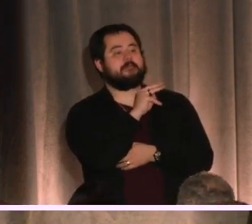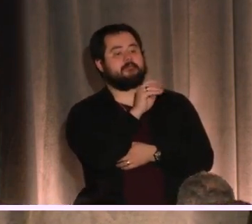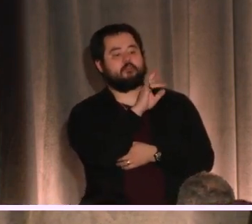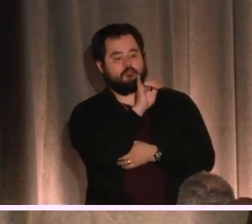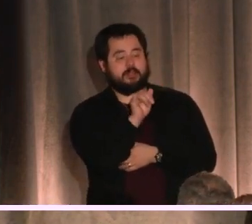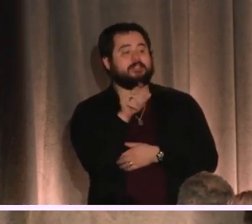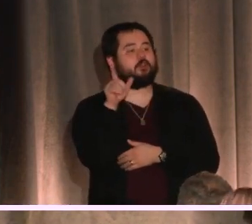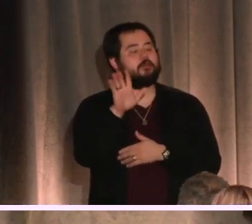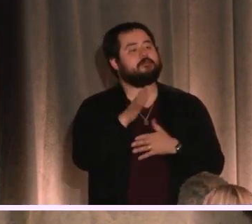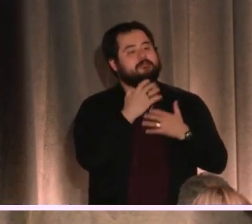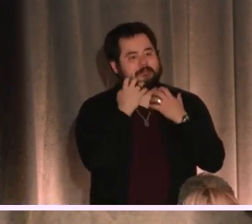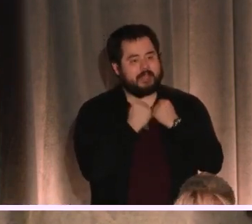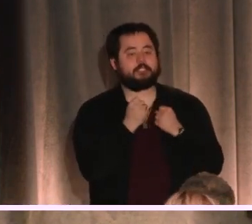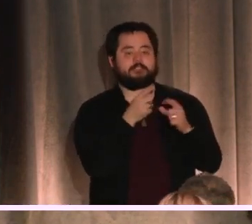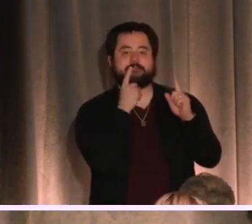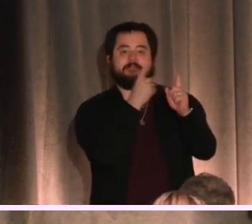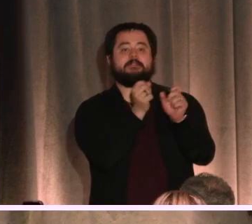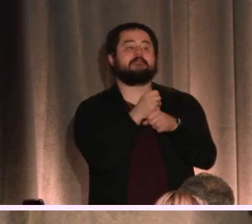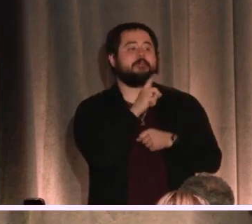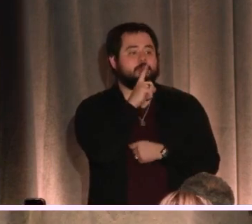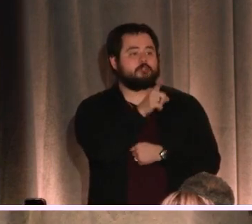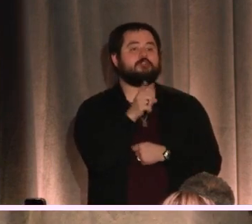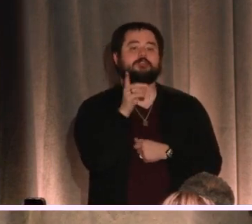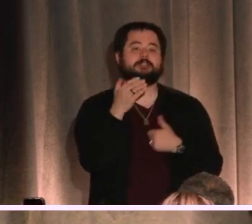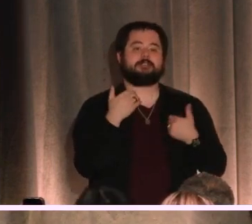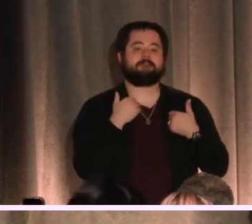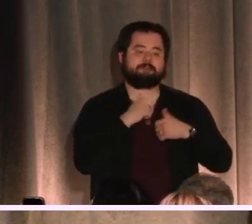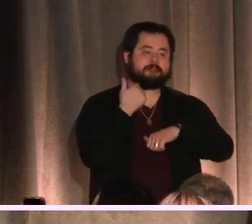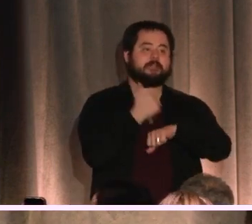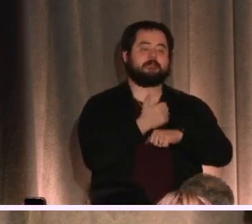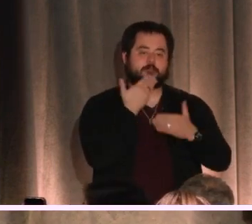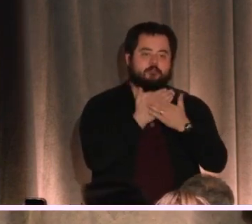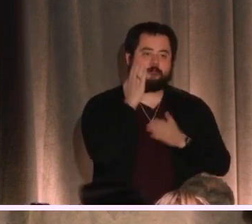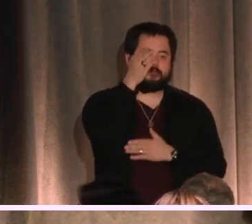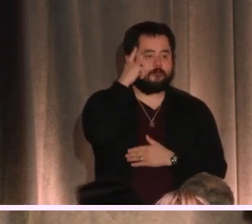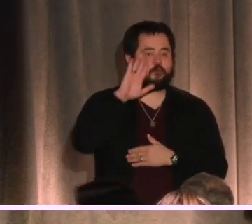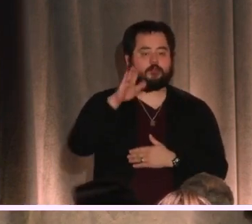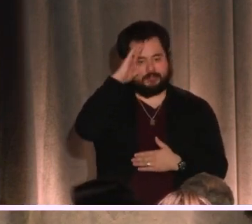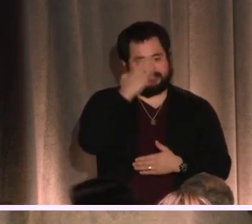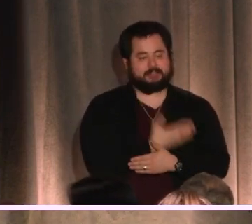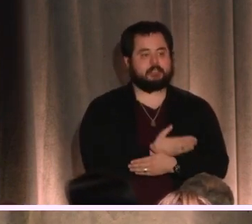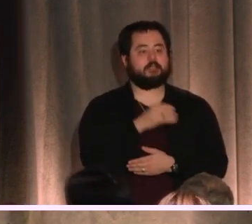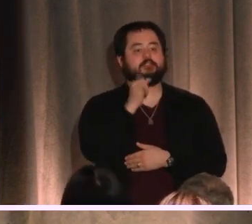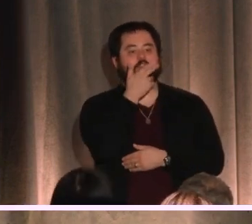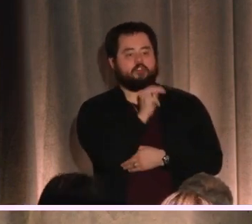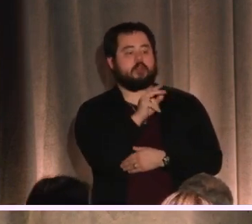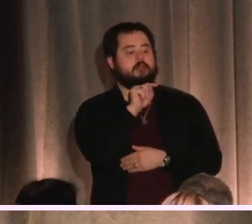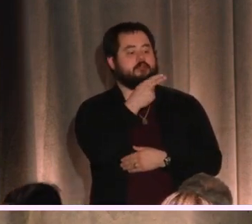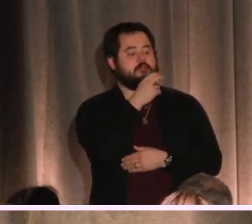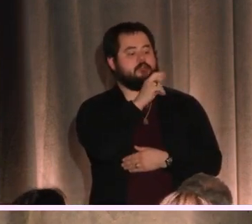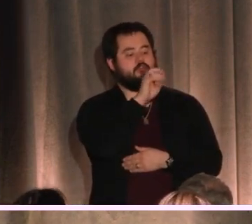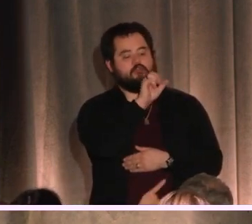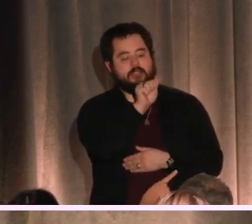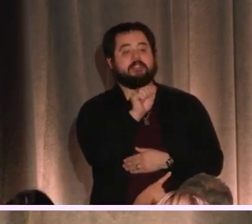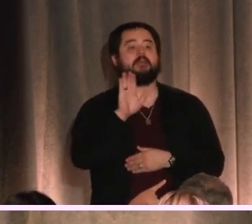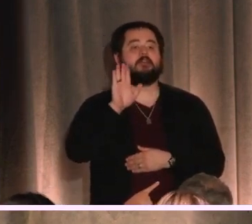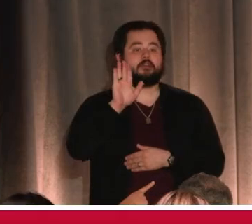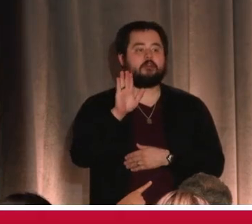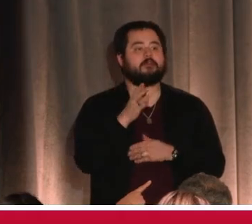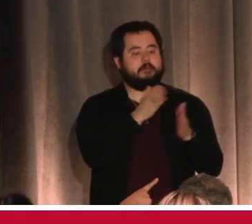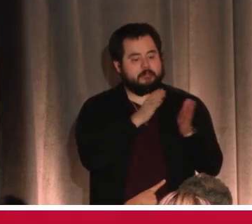was to ensure a secure and fulfilling future for her son, John. Teresa's dedication and planning brought her